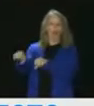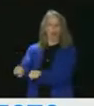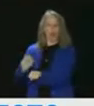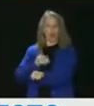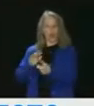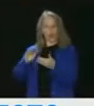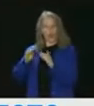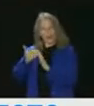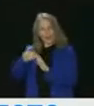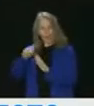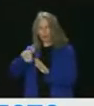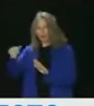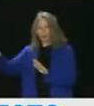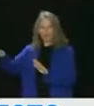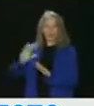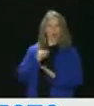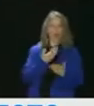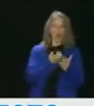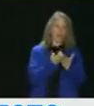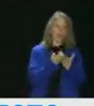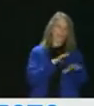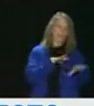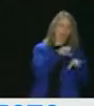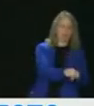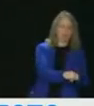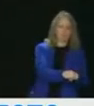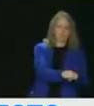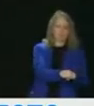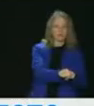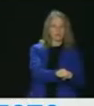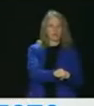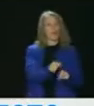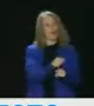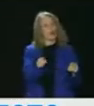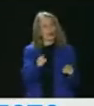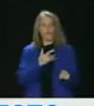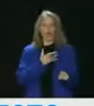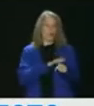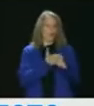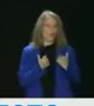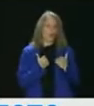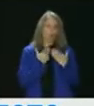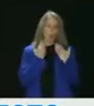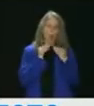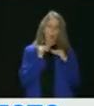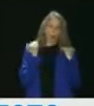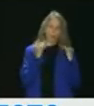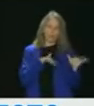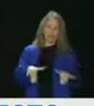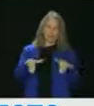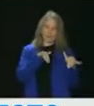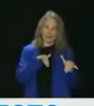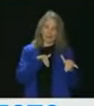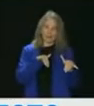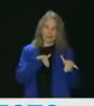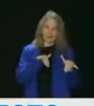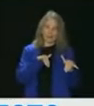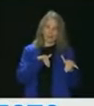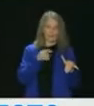economy hostage, and the collective COVID fatigue we are facing, are two very